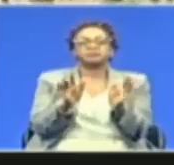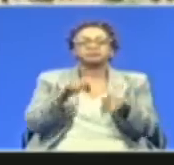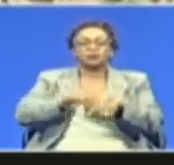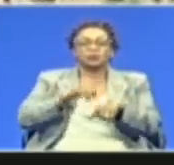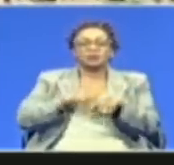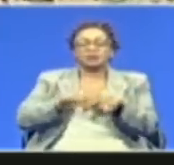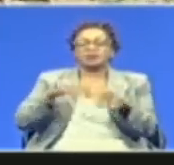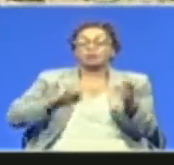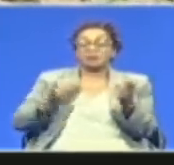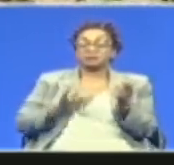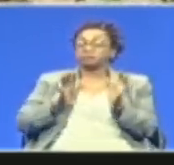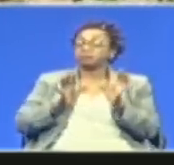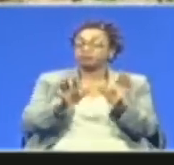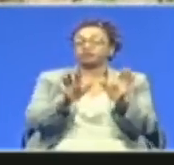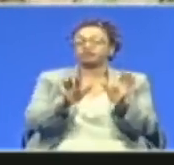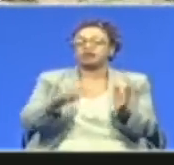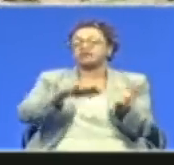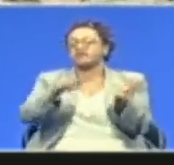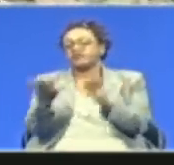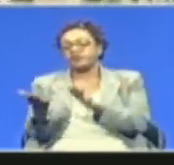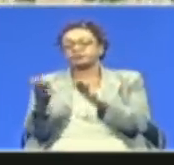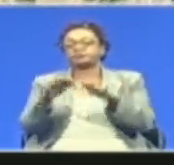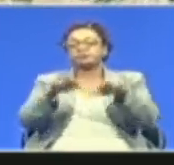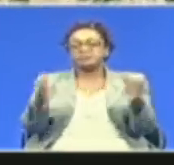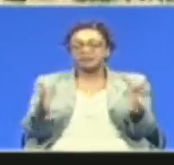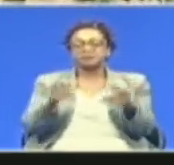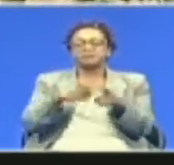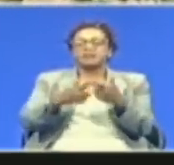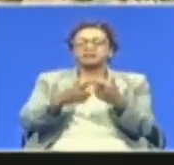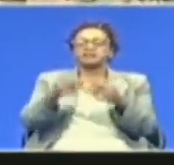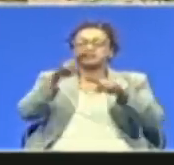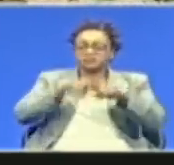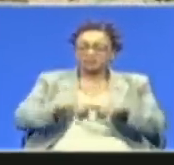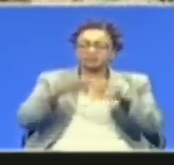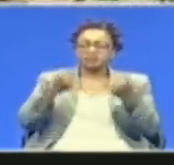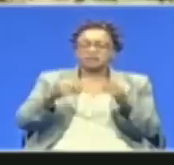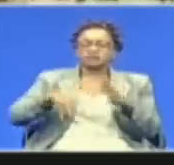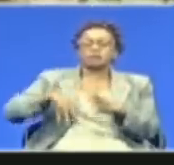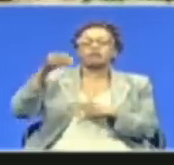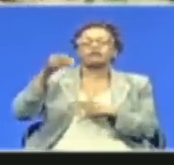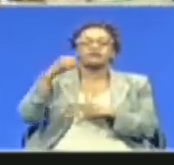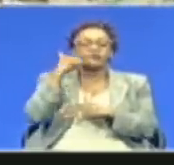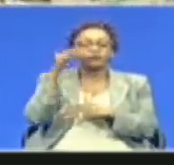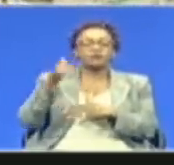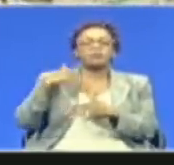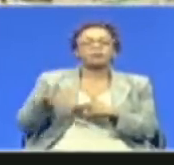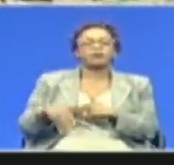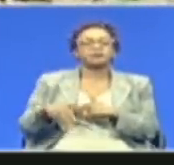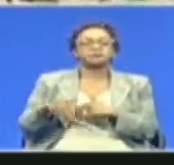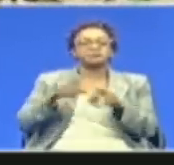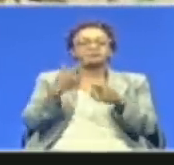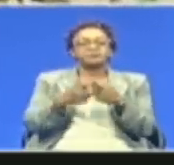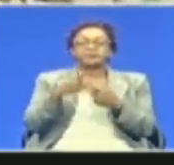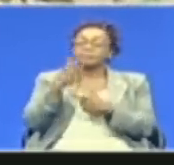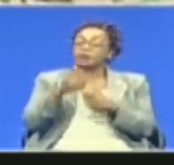on falling to a bed, you don't resist falling. So I fell. Then she sat on me, trying to remove the phone from my pocket. Then I told her, sweetheart, you're